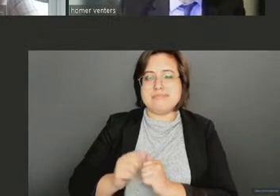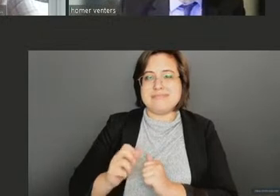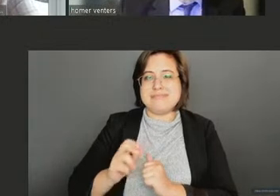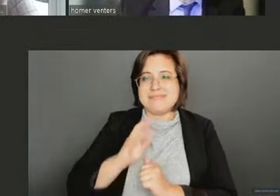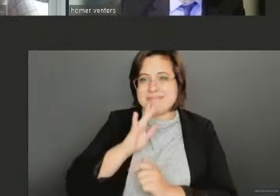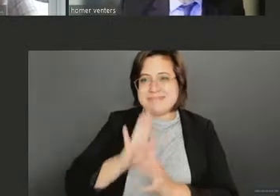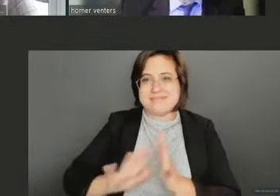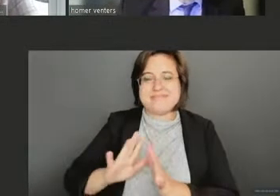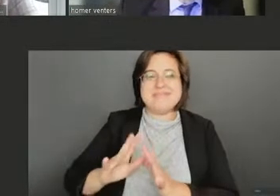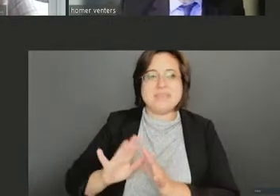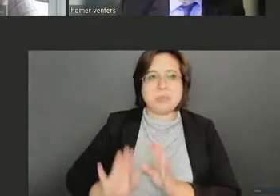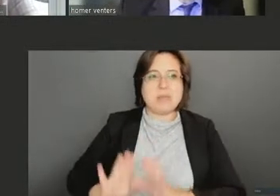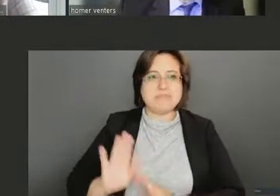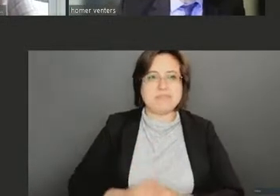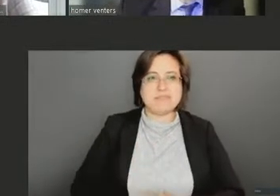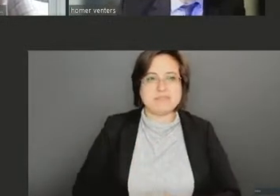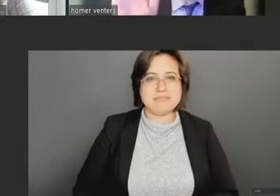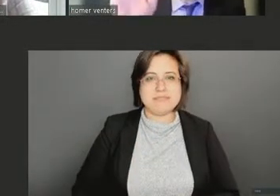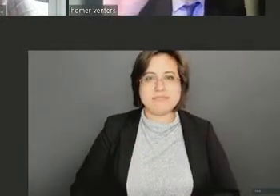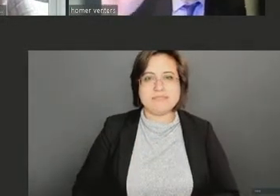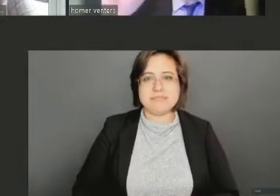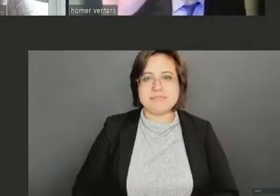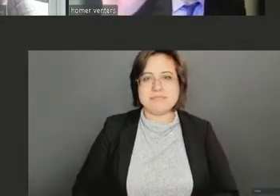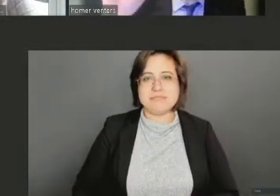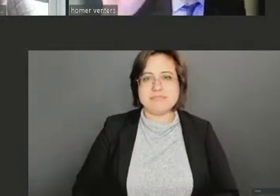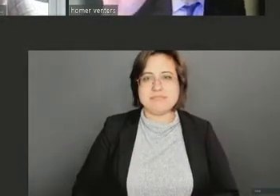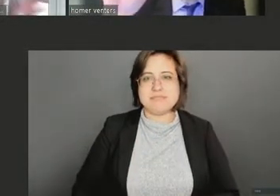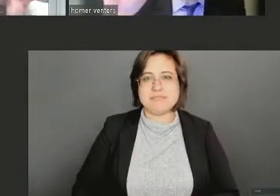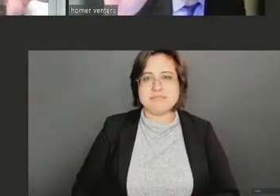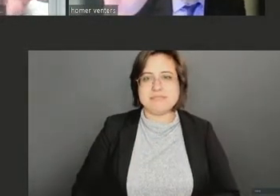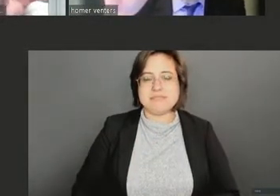by raising your hand. Yay, thank you.